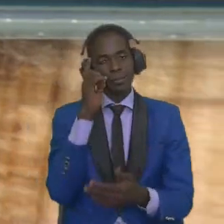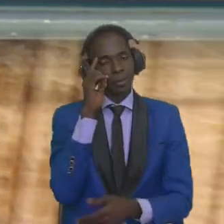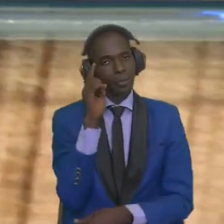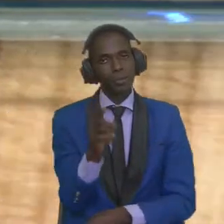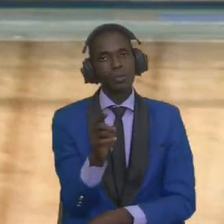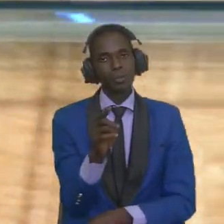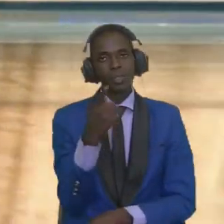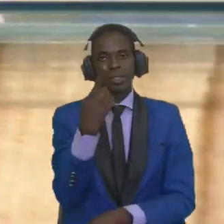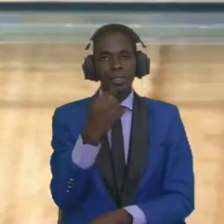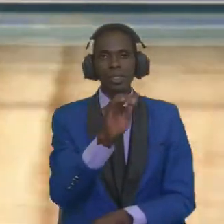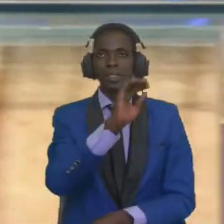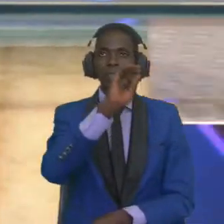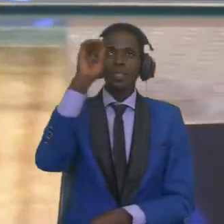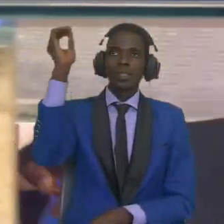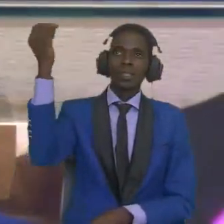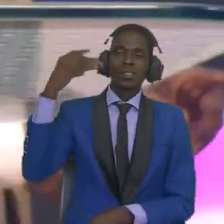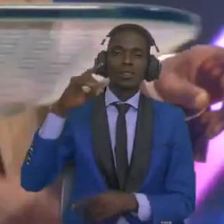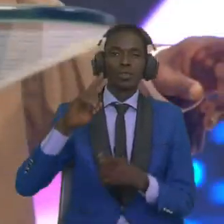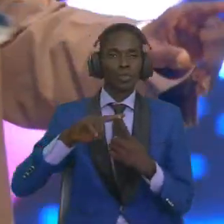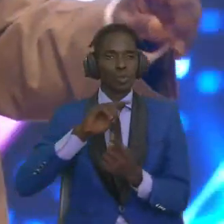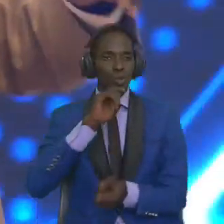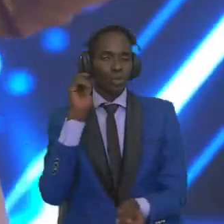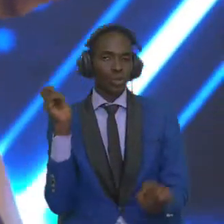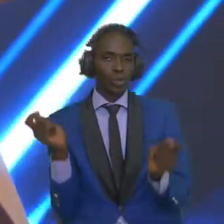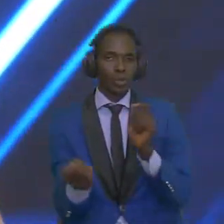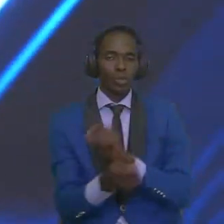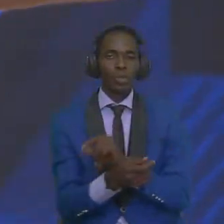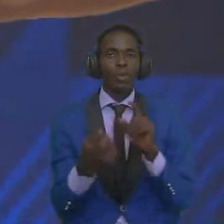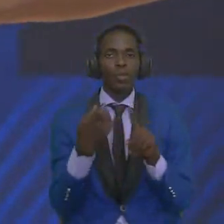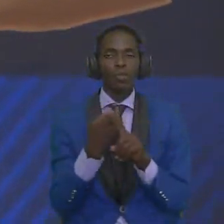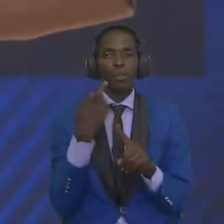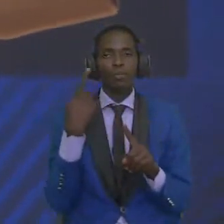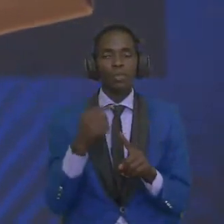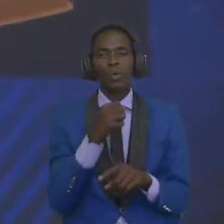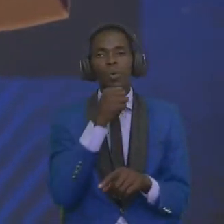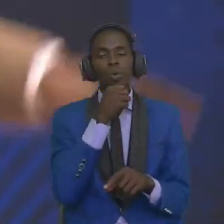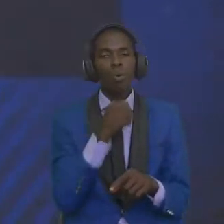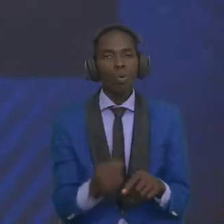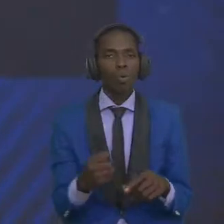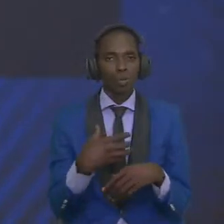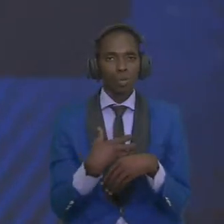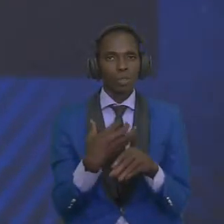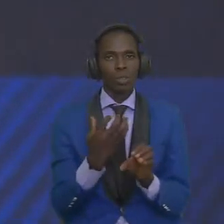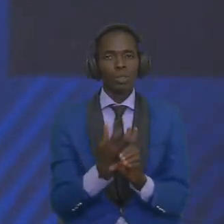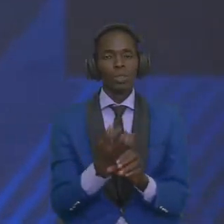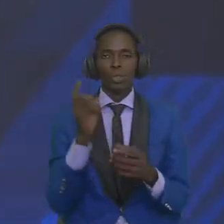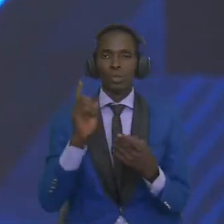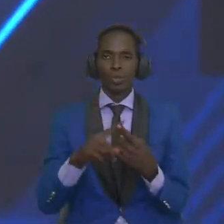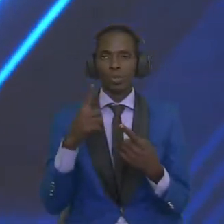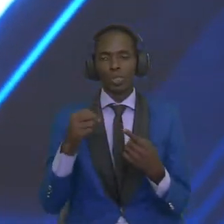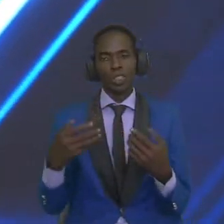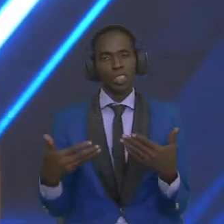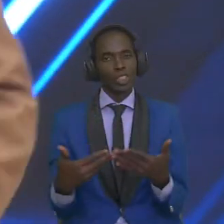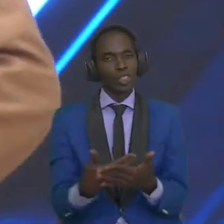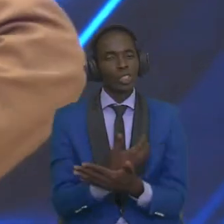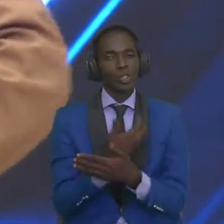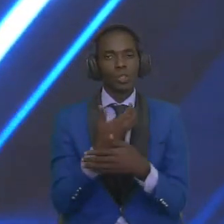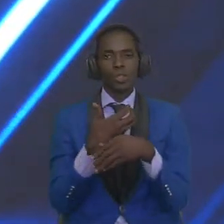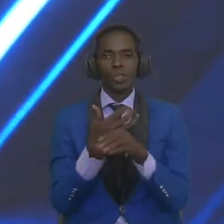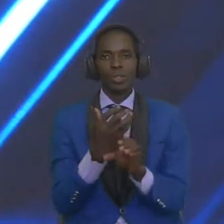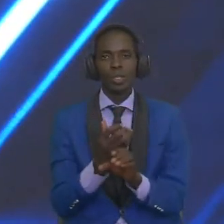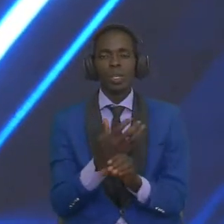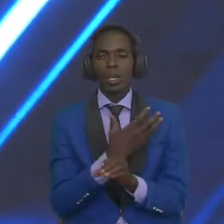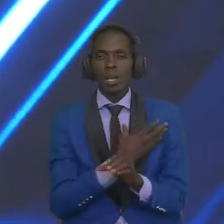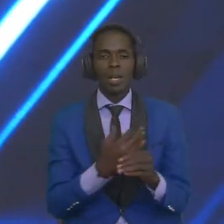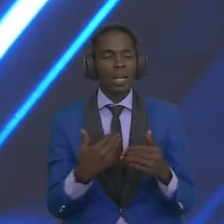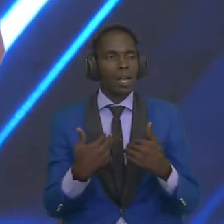The grace to turn around from the old creature to the new creature and